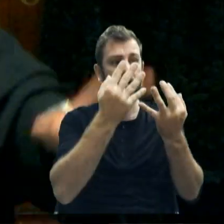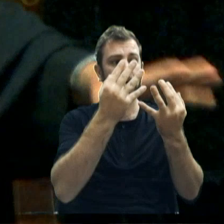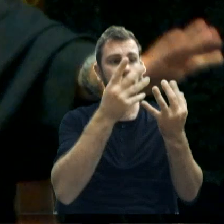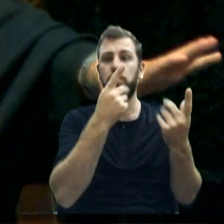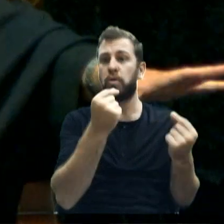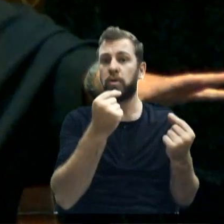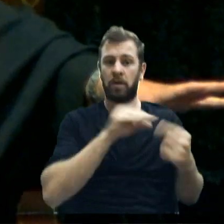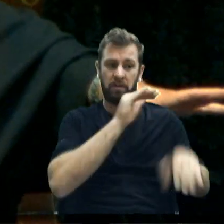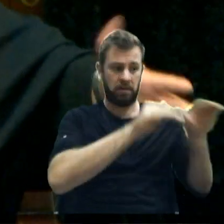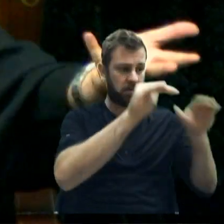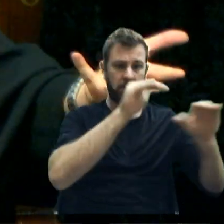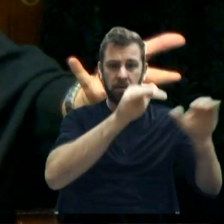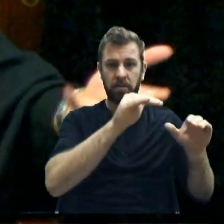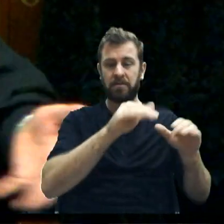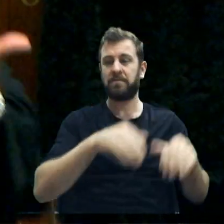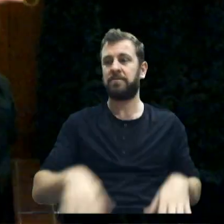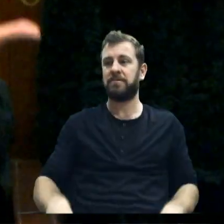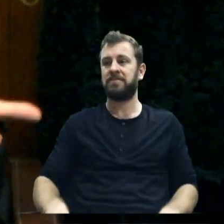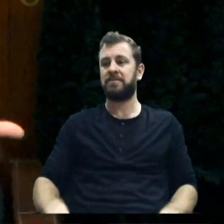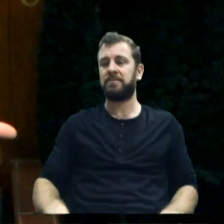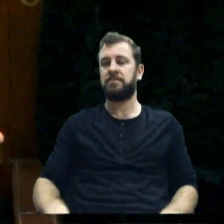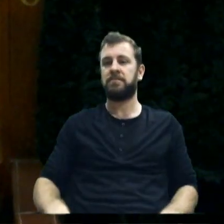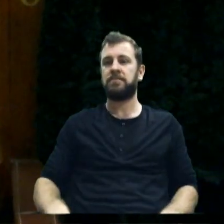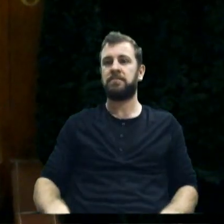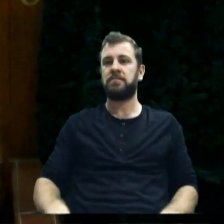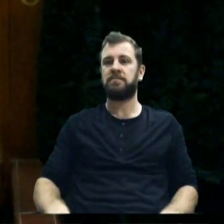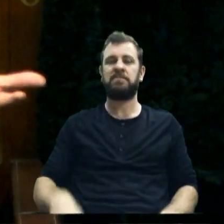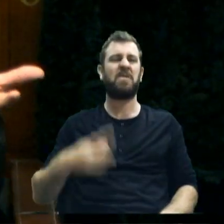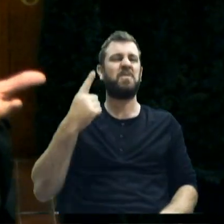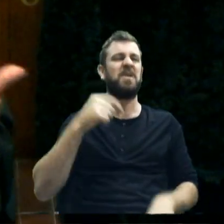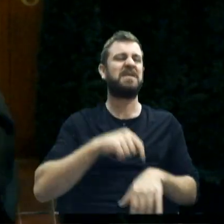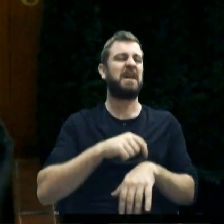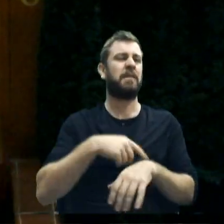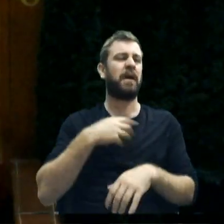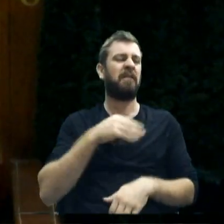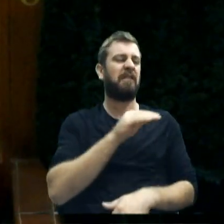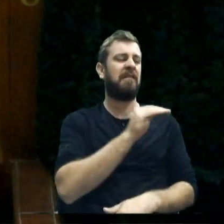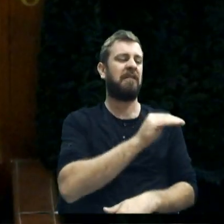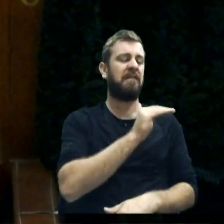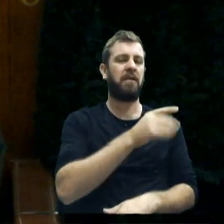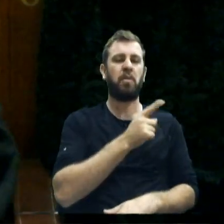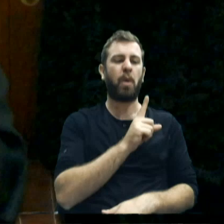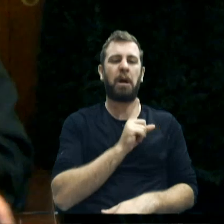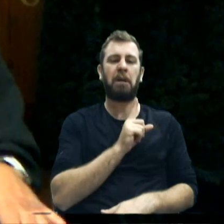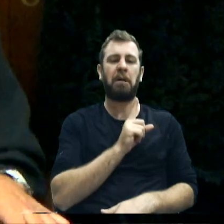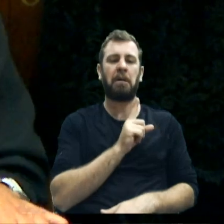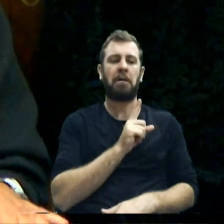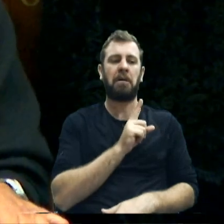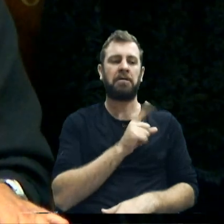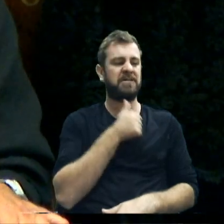I tapped her once, well, she didn't move, so I just prayed and went back to sleep. No, wake her up.